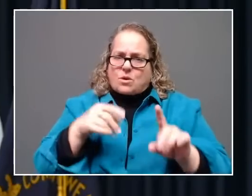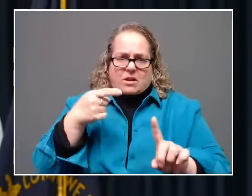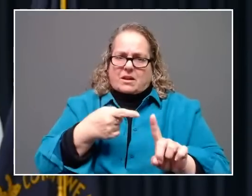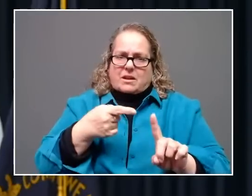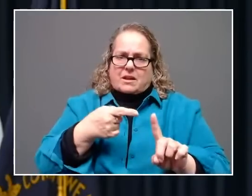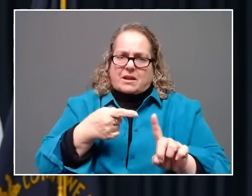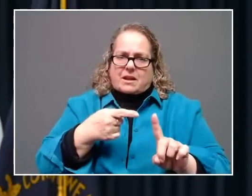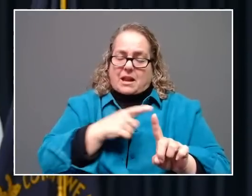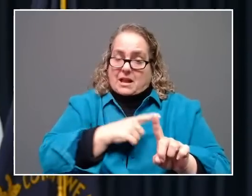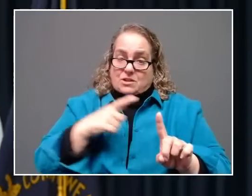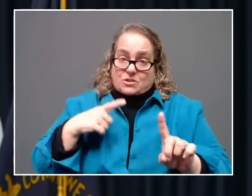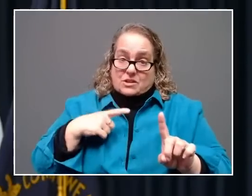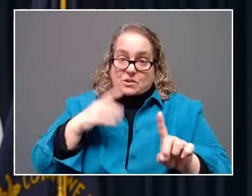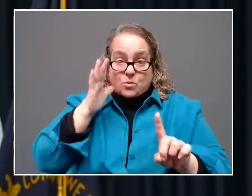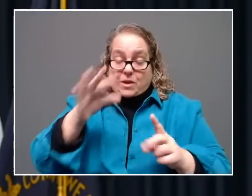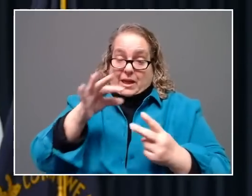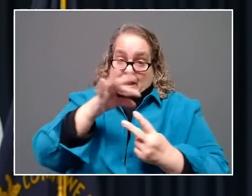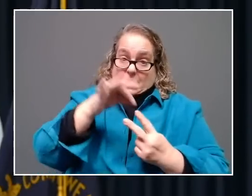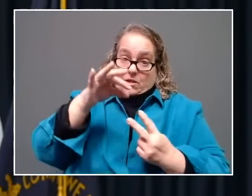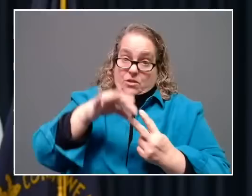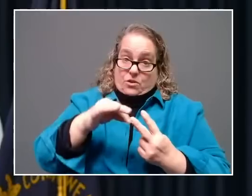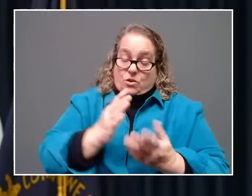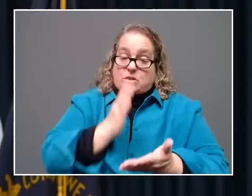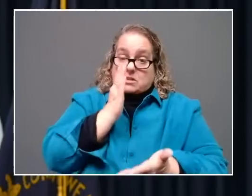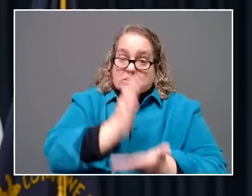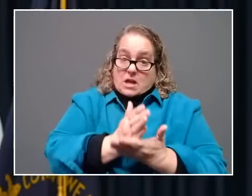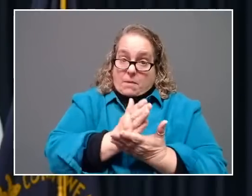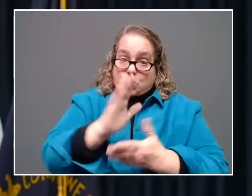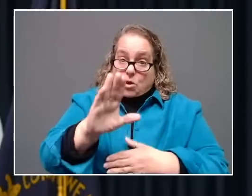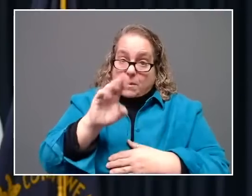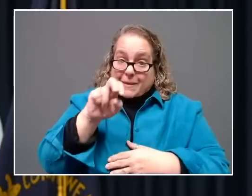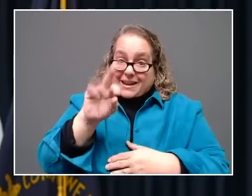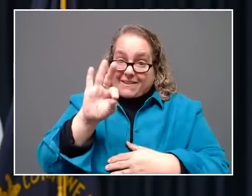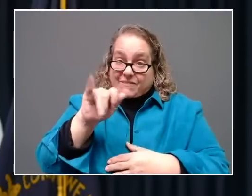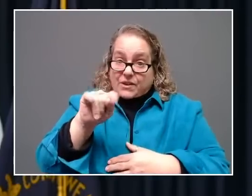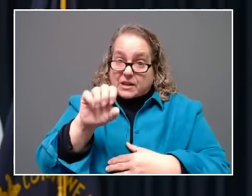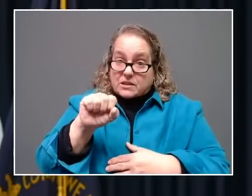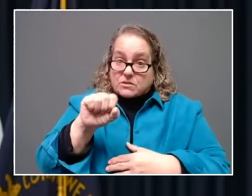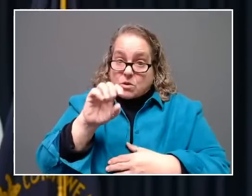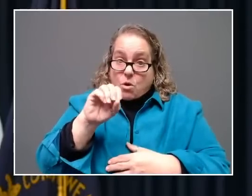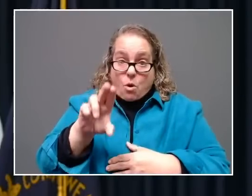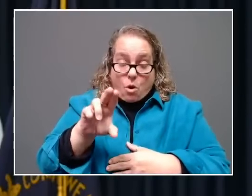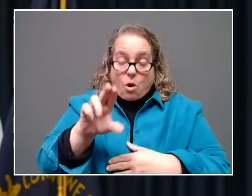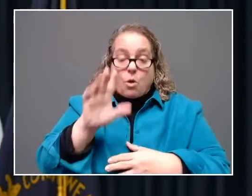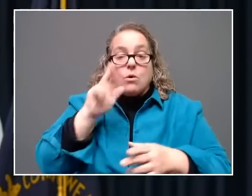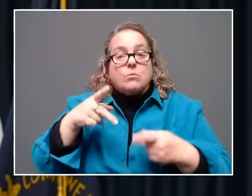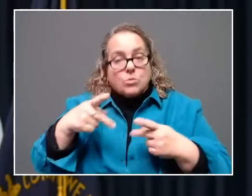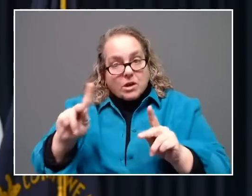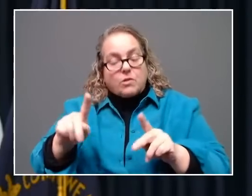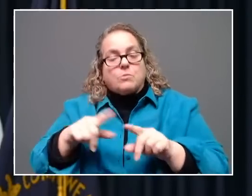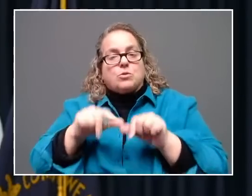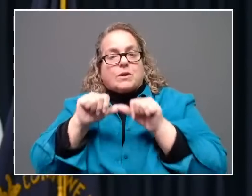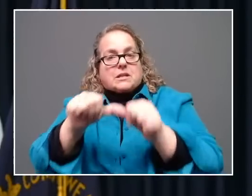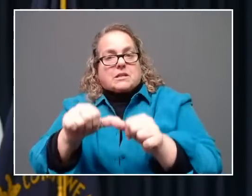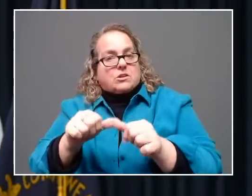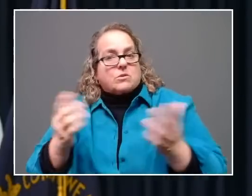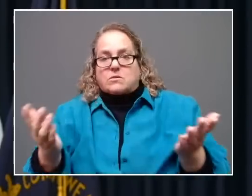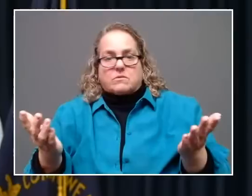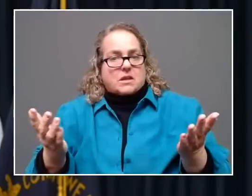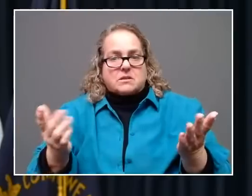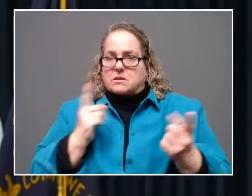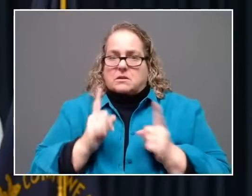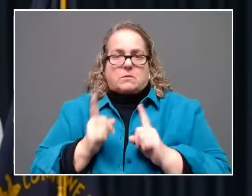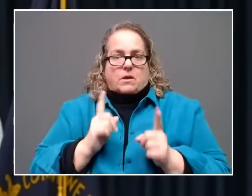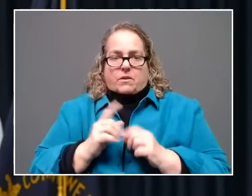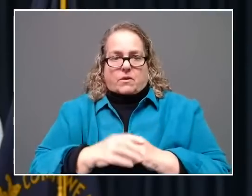either end these benefits or they'll allow them in the executive order to continue. And let me just correct one thing I think I